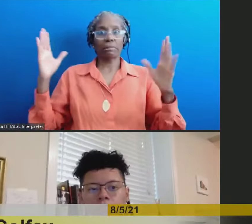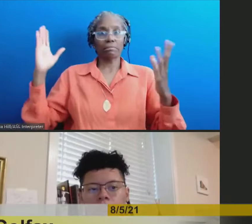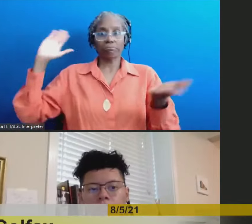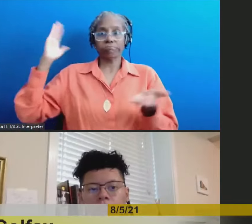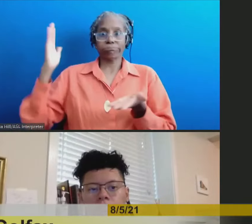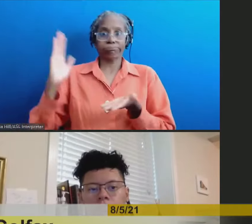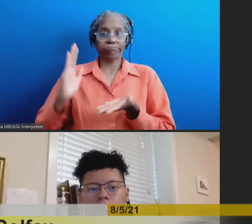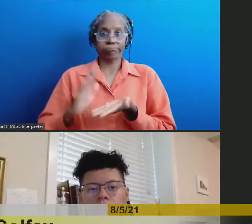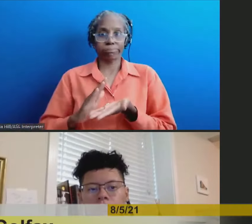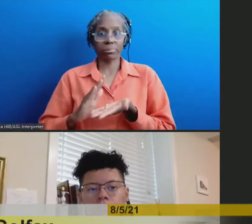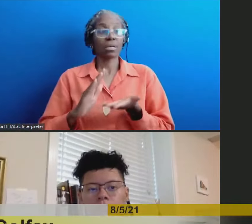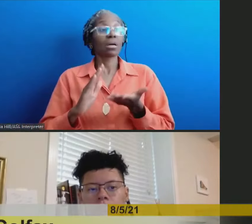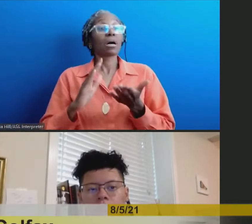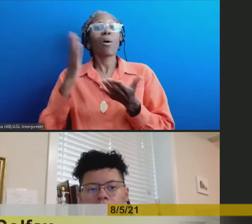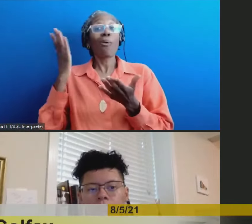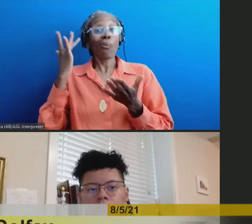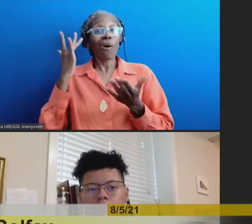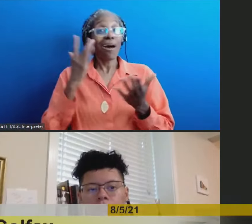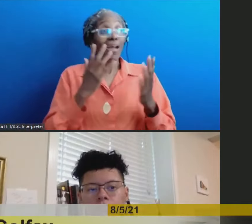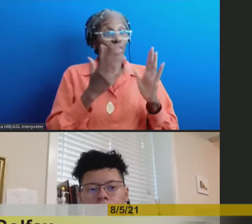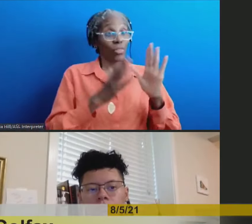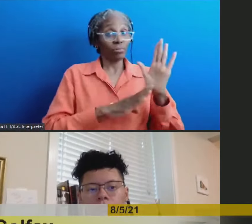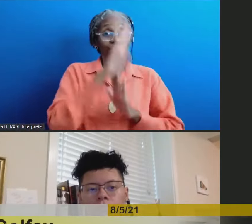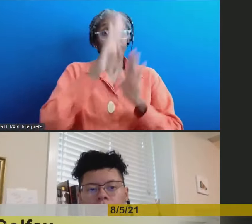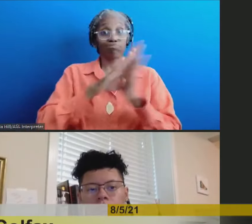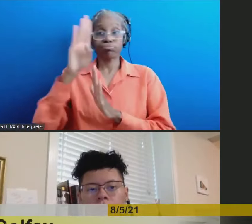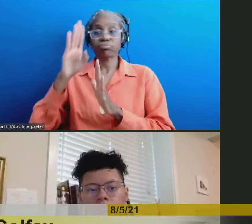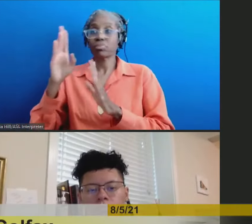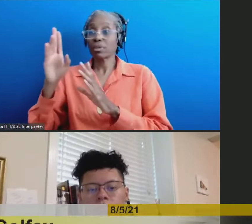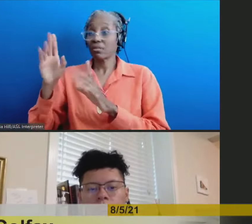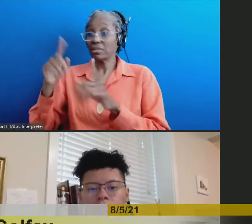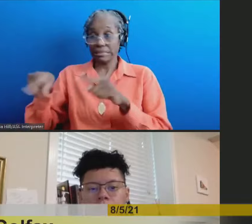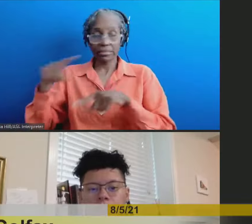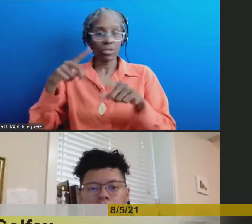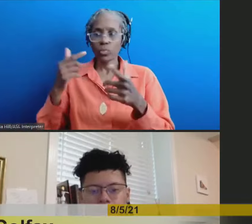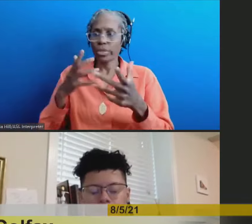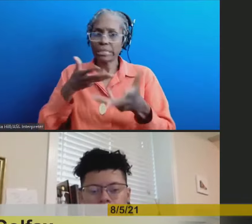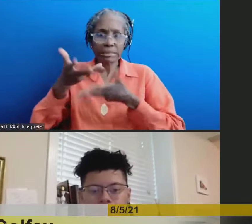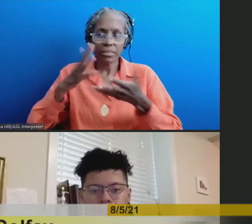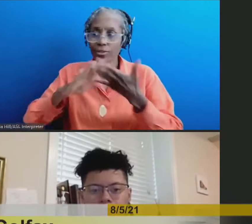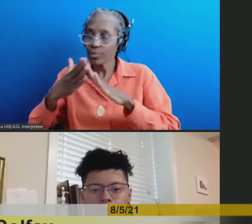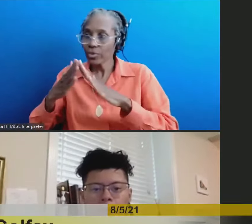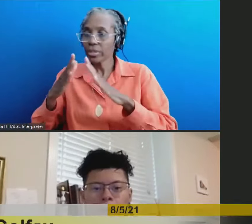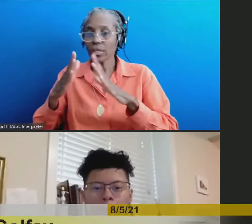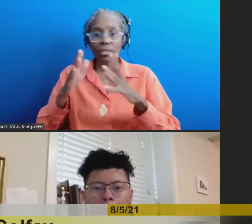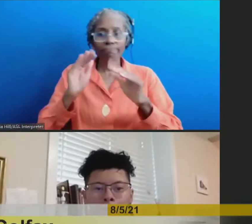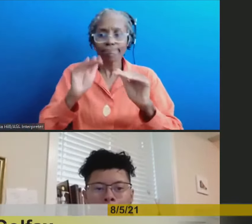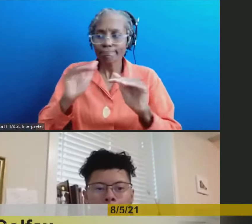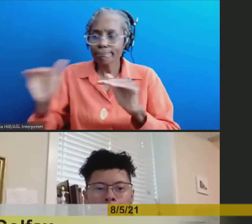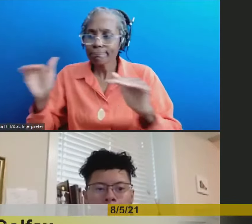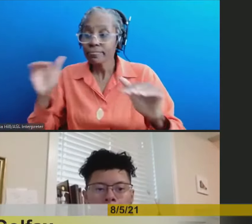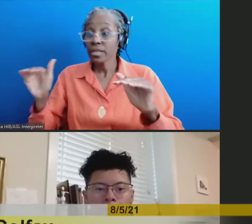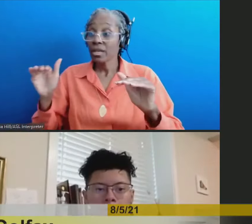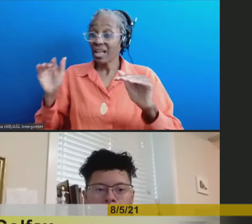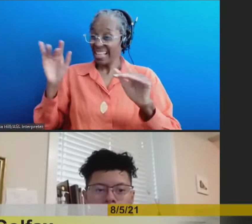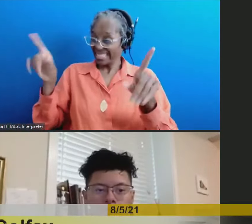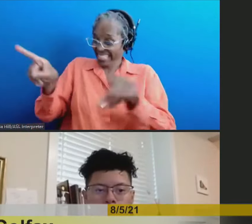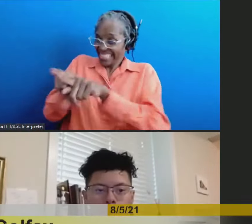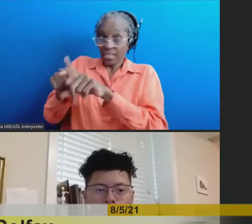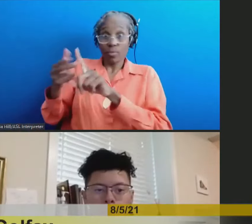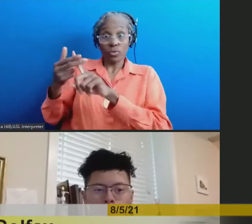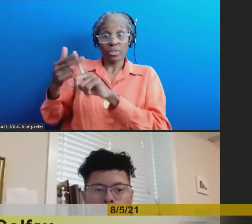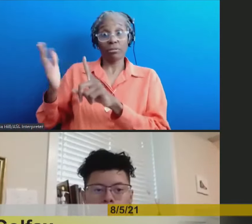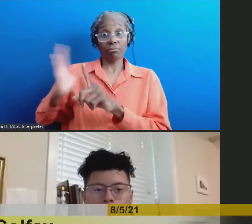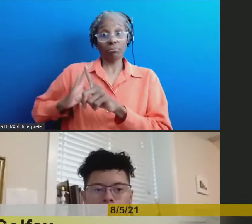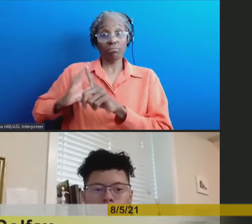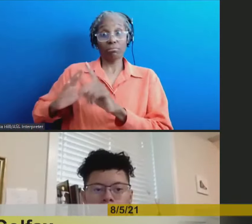to work with community members and others to ensure that we're prioritizing the isolation and quarantine resources